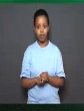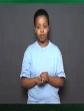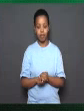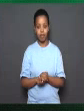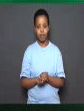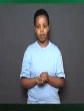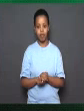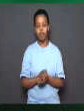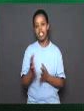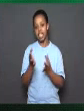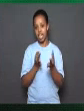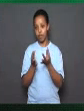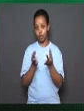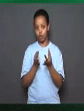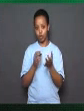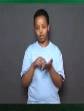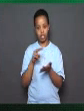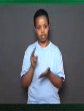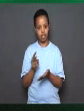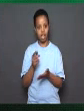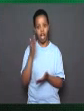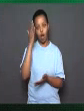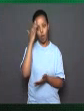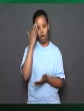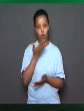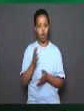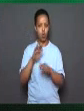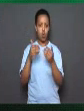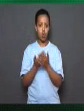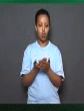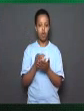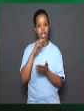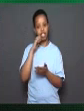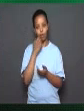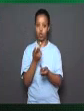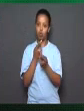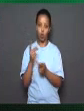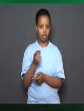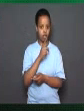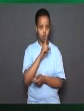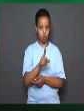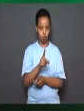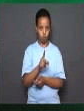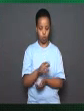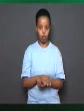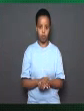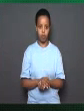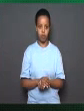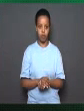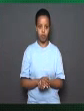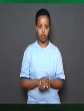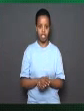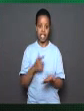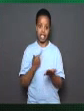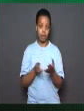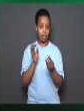From the definition, we know that all enzymes are proteins. We also